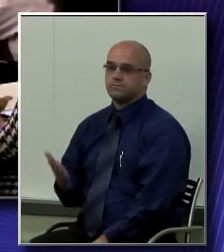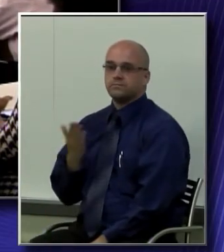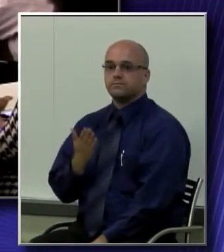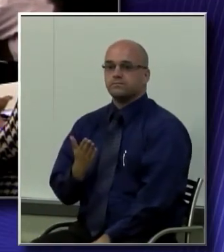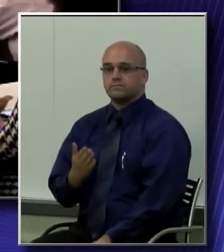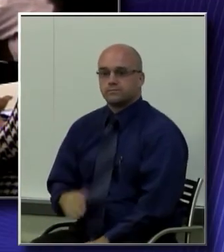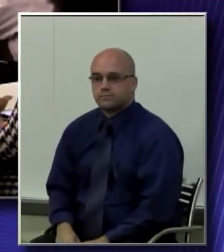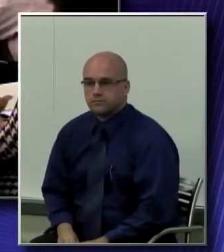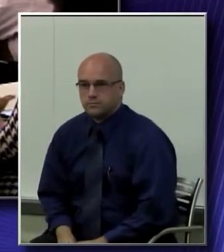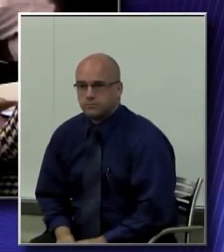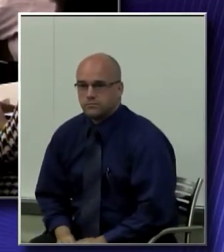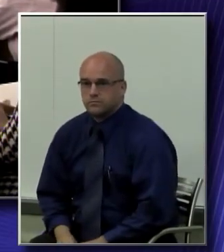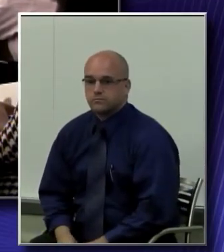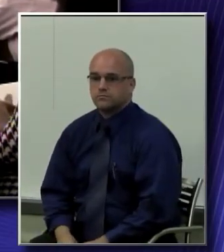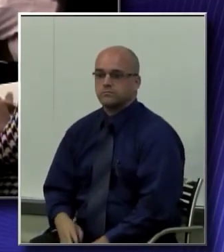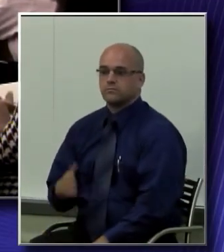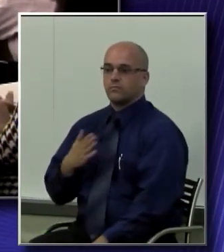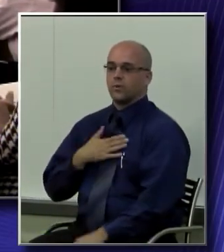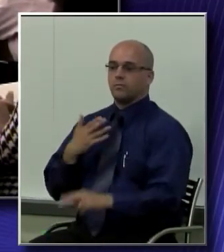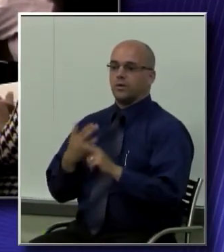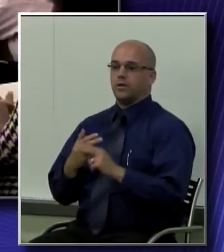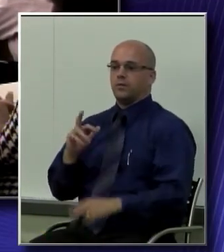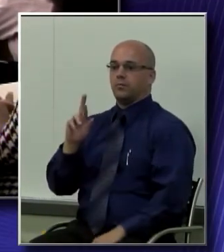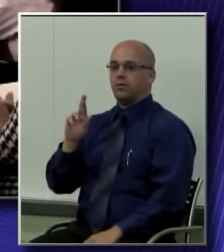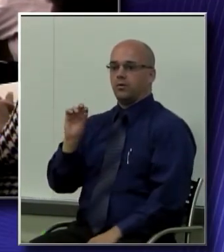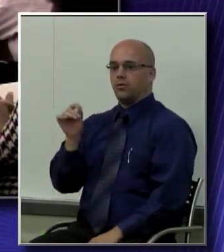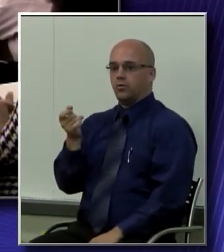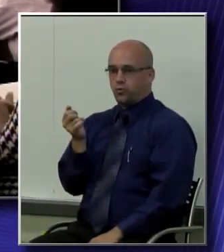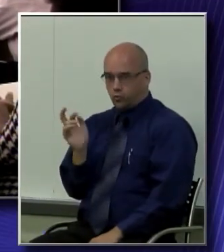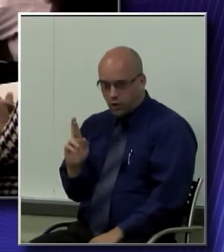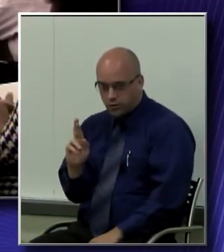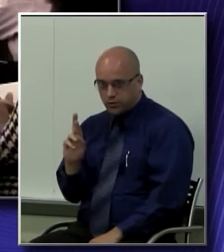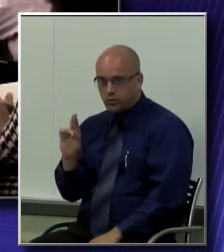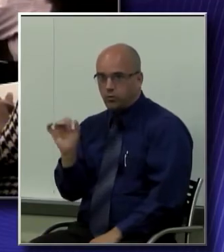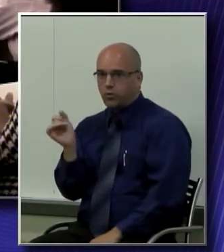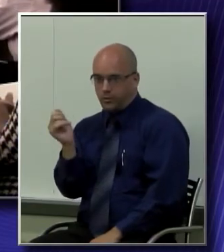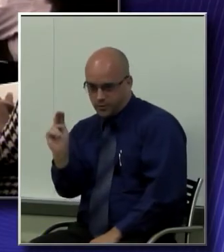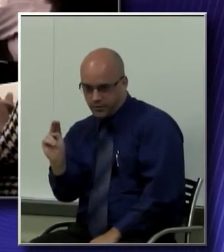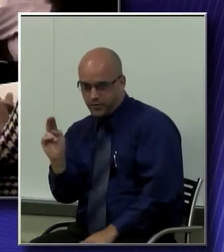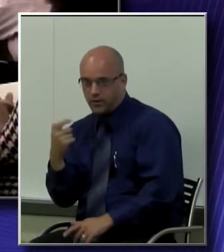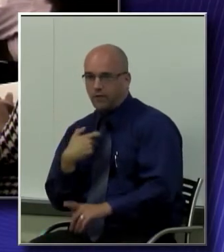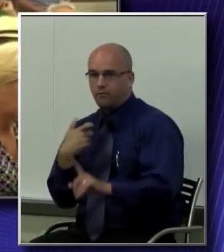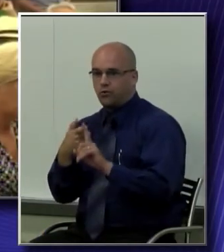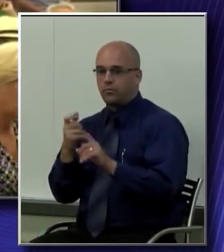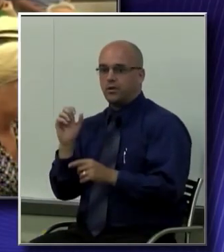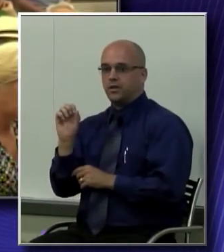Yes, sir. Yes, my name is Roger Robinson. I'm from Saxapaha, North Carolina.